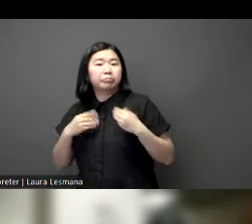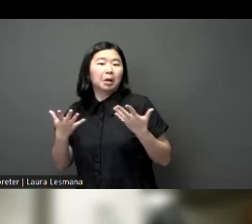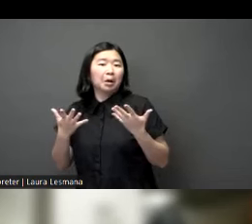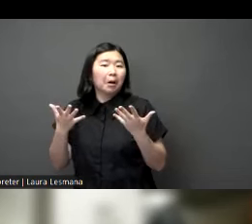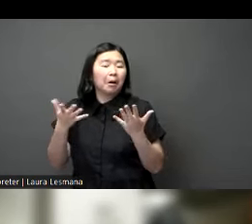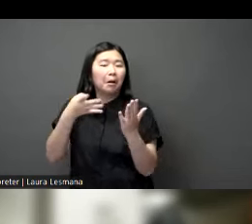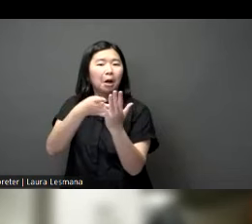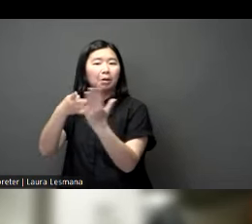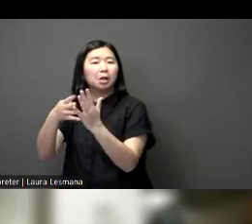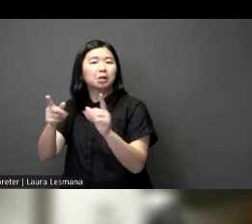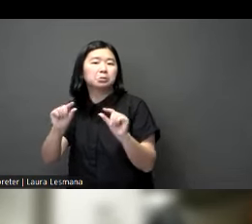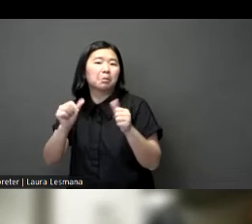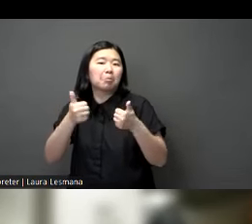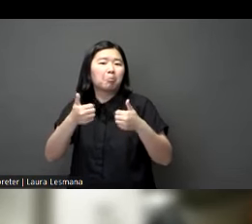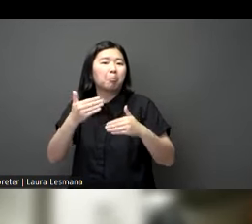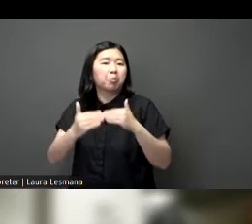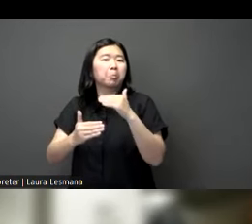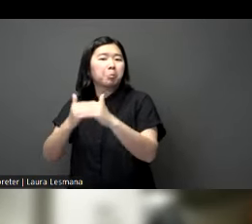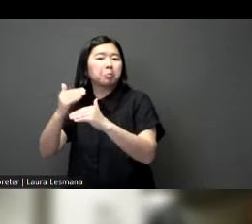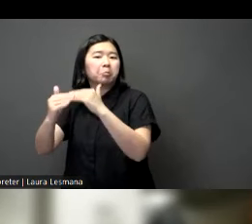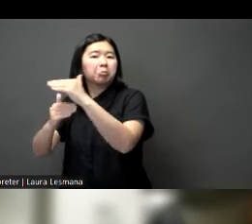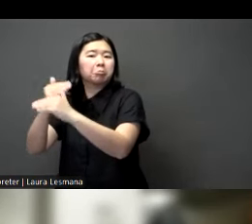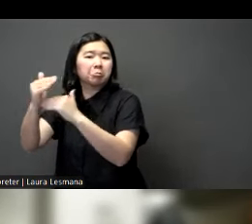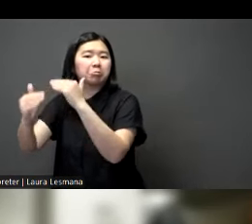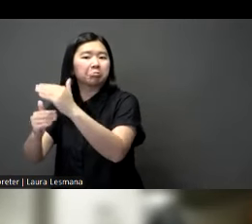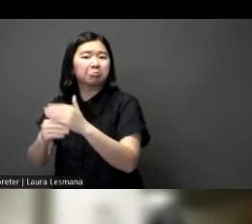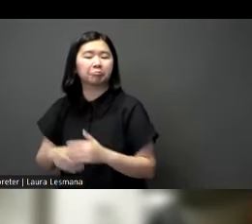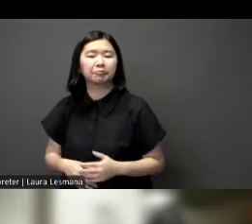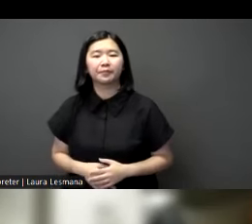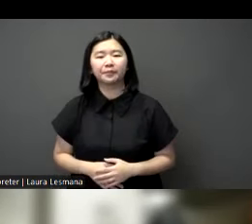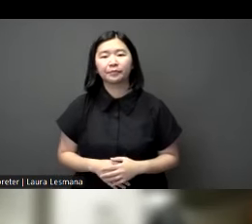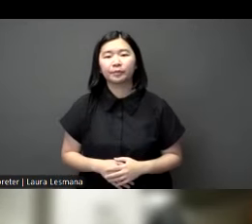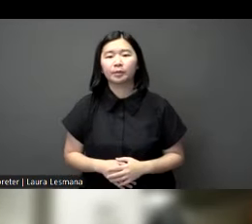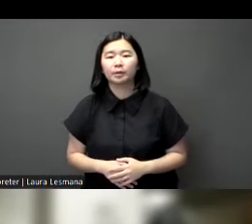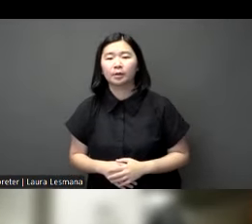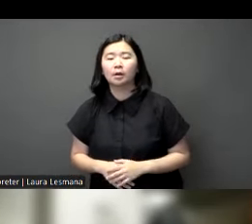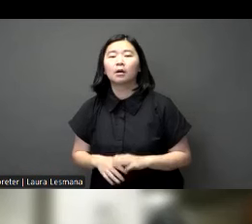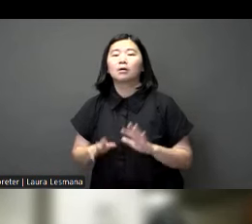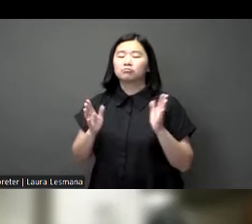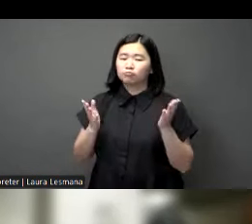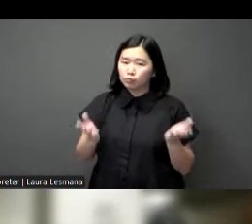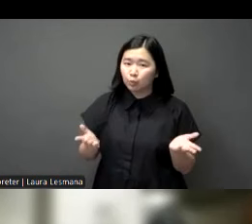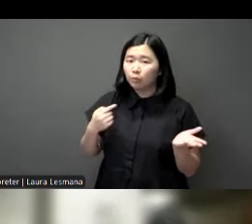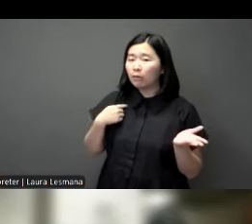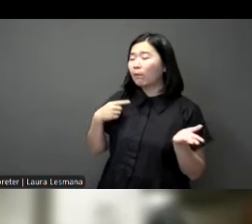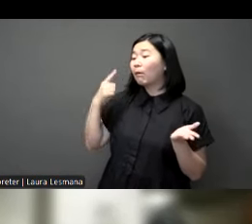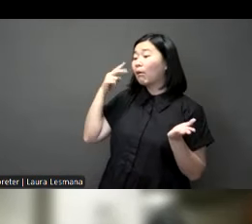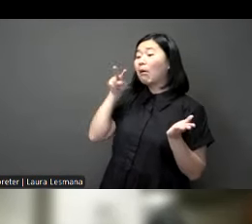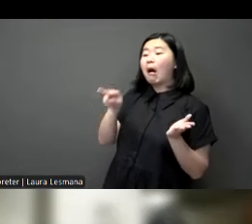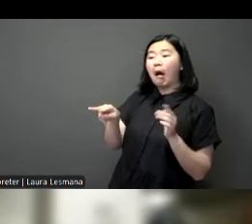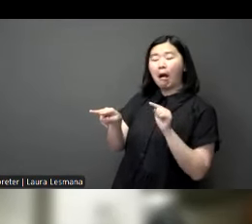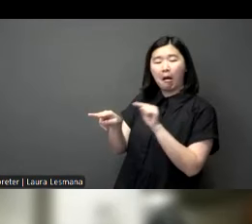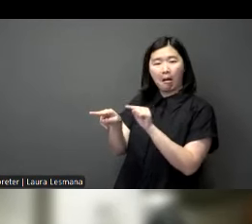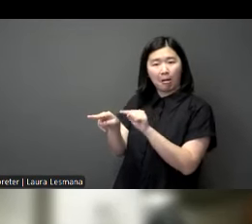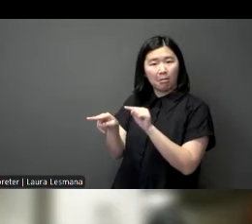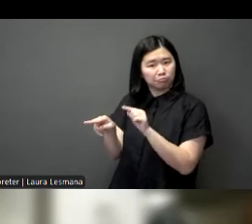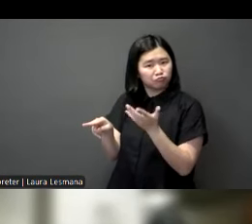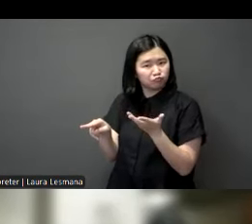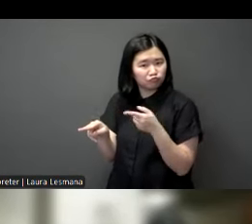suppositions to understand that, yes, this is a success. We have programs, we have educational